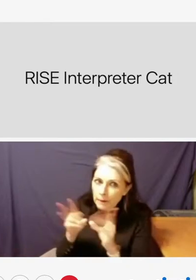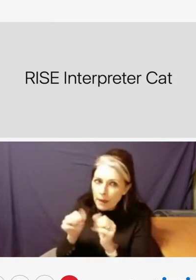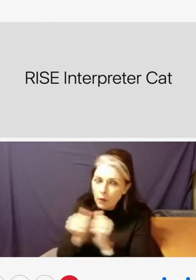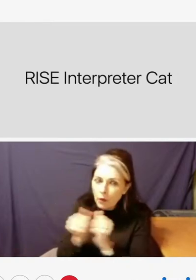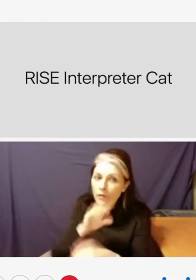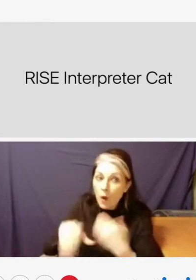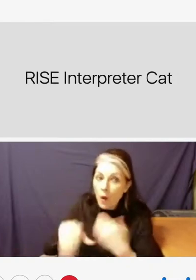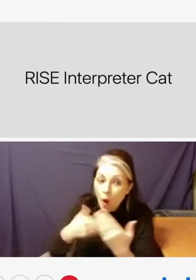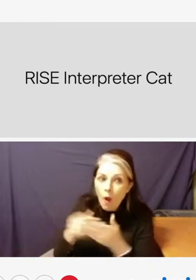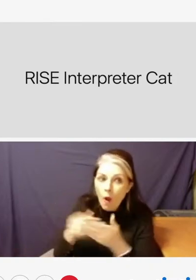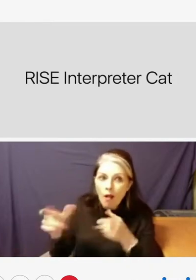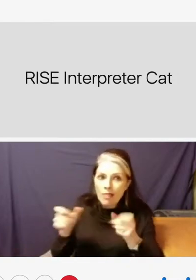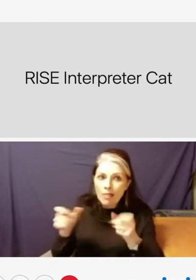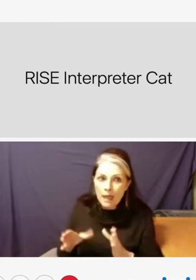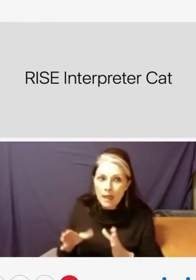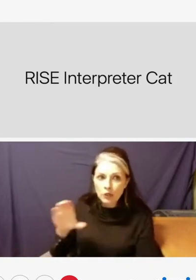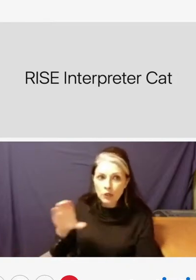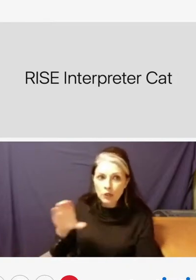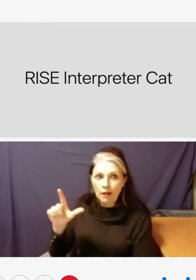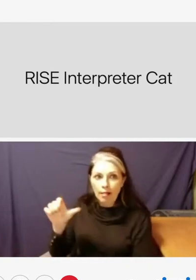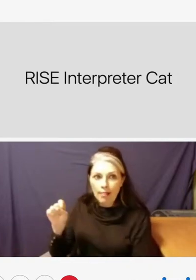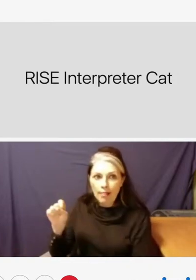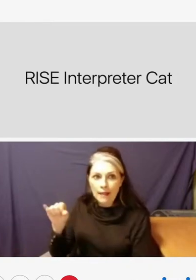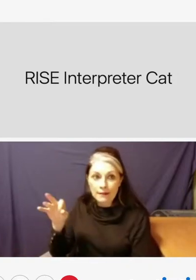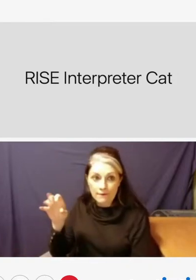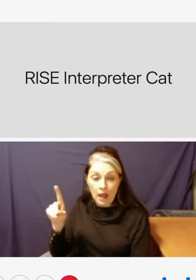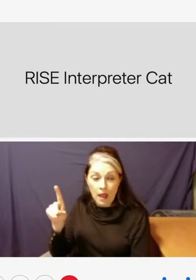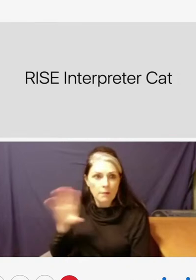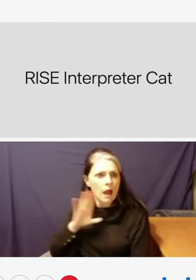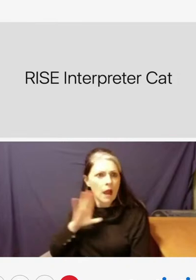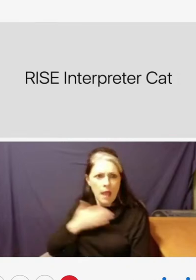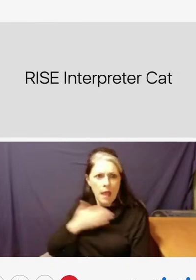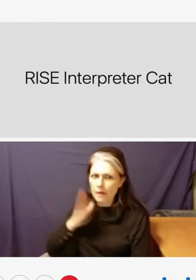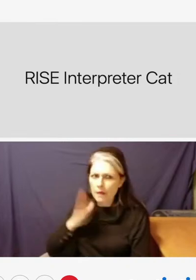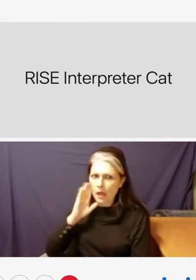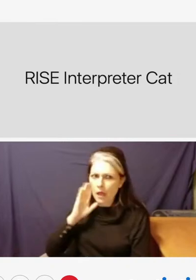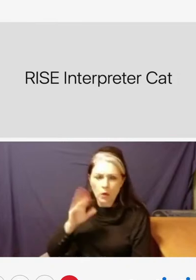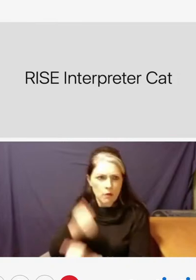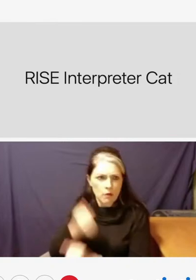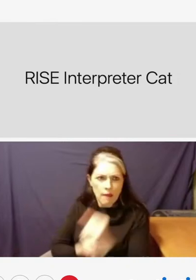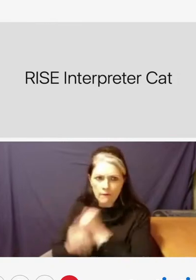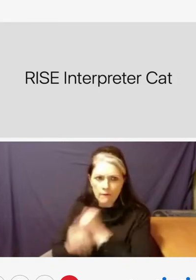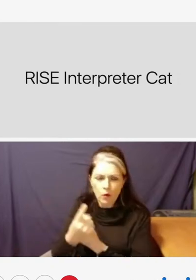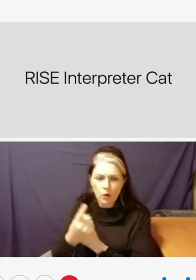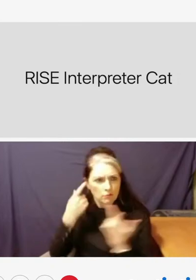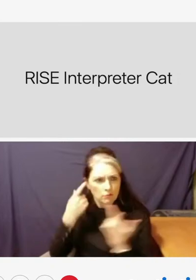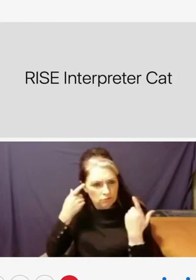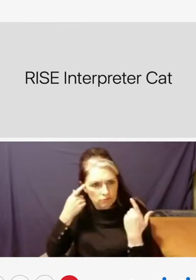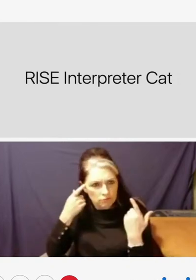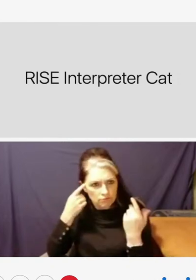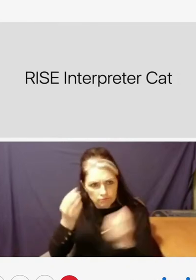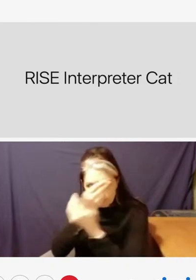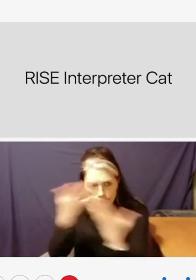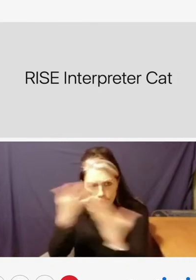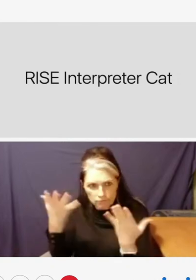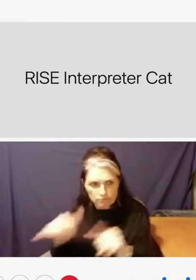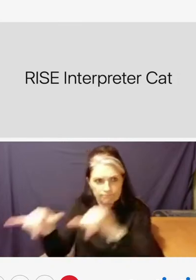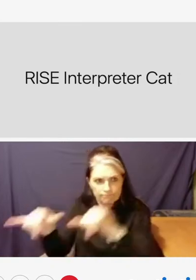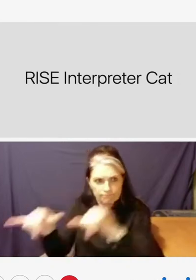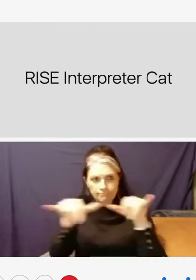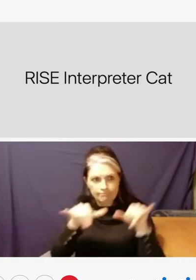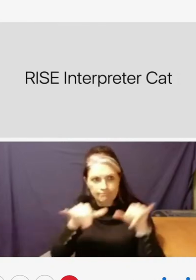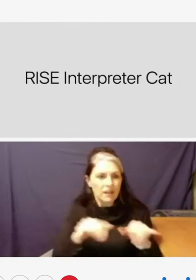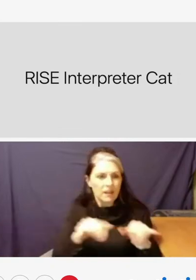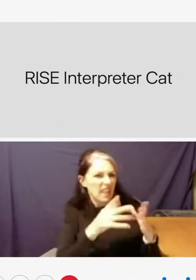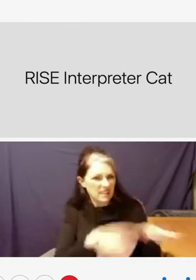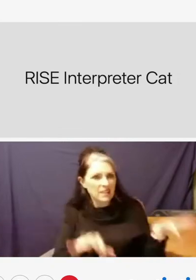to do that to make sure everybody's on the same page I think that would be an important factor for us so that the whole district is on